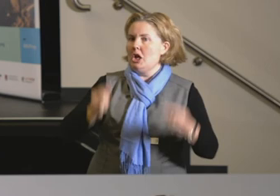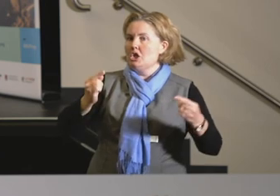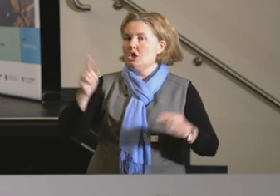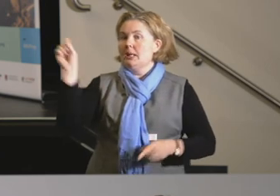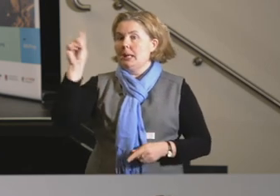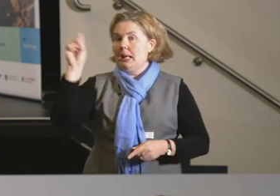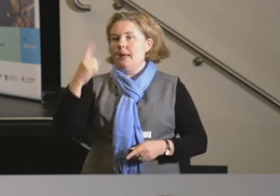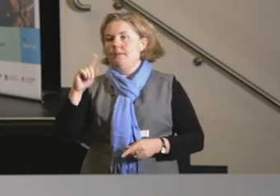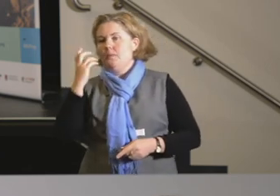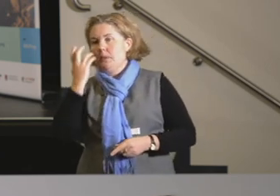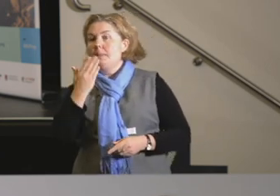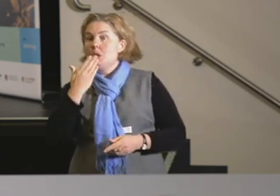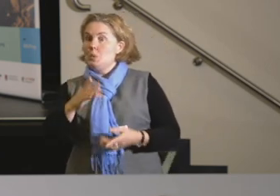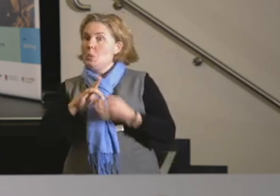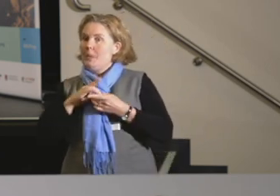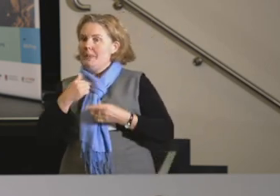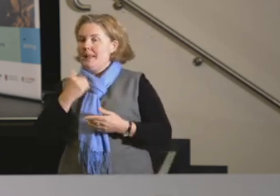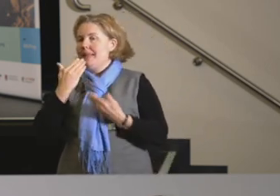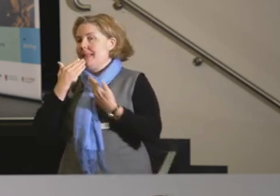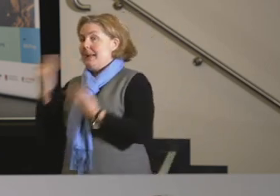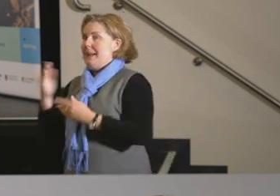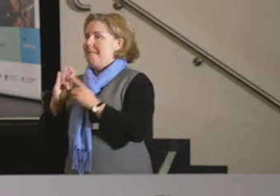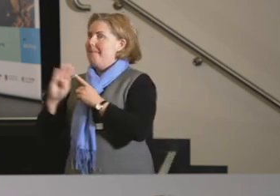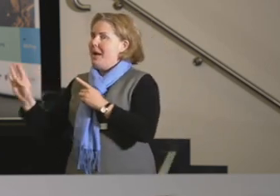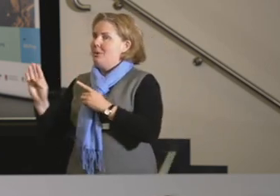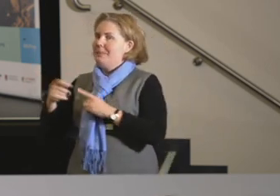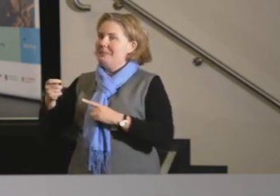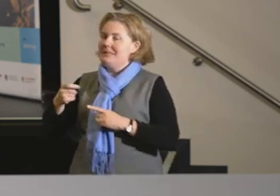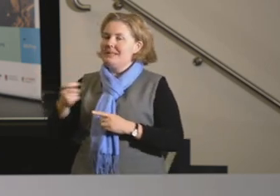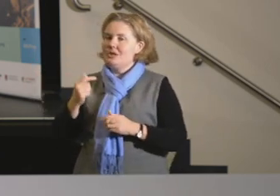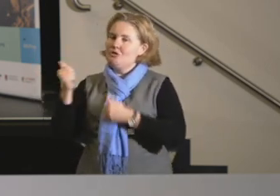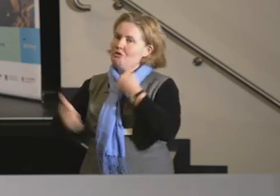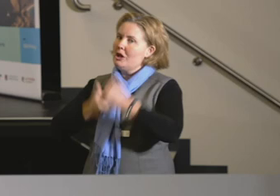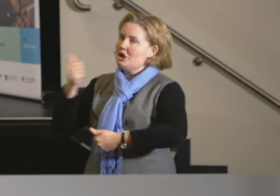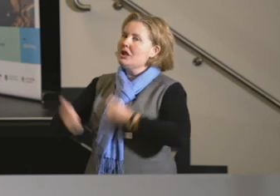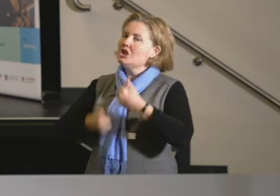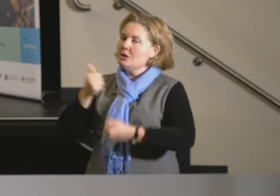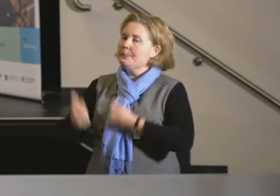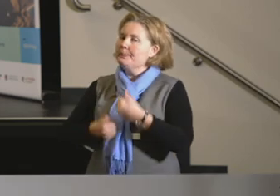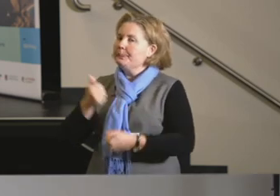and please join me in thanking the panel and congratulating them.